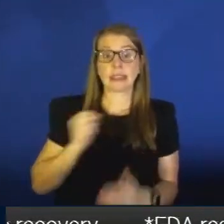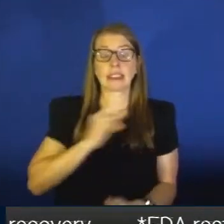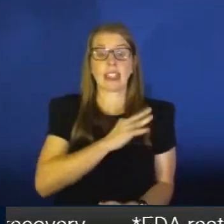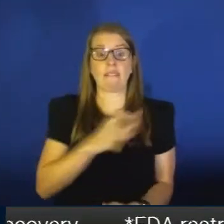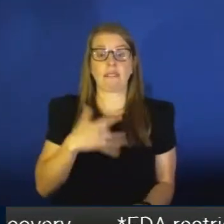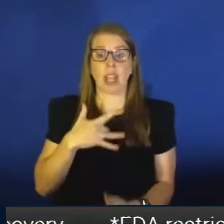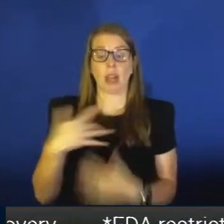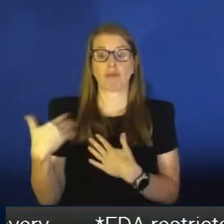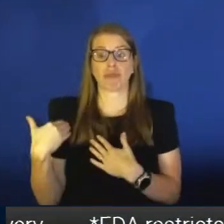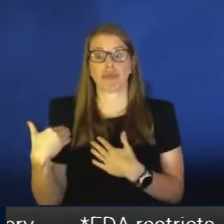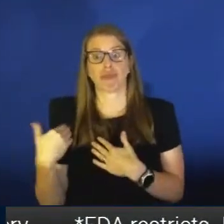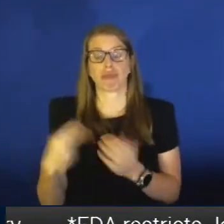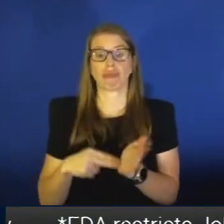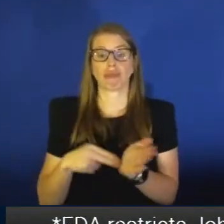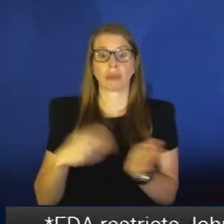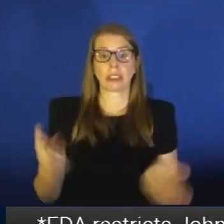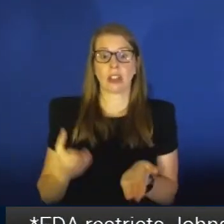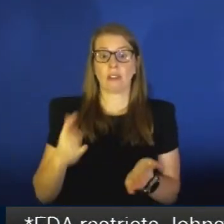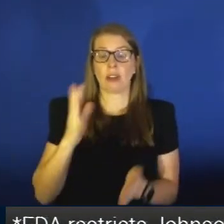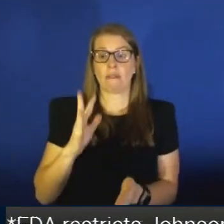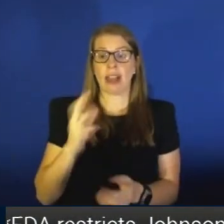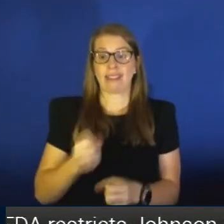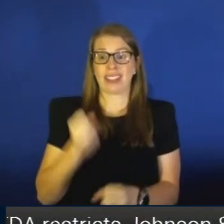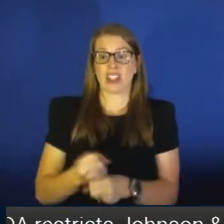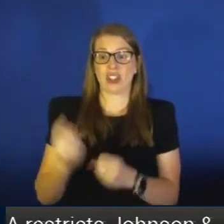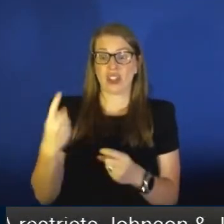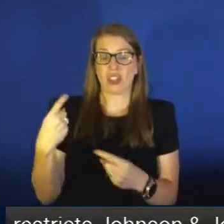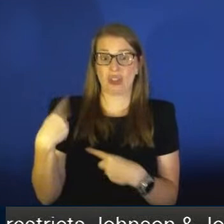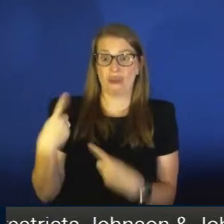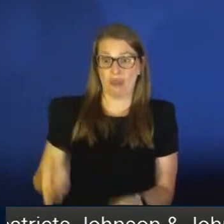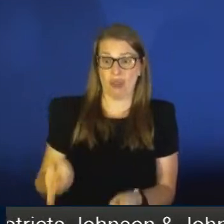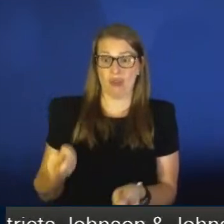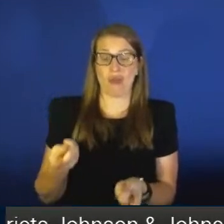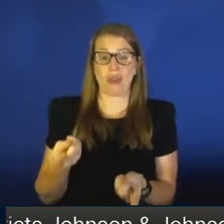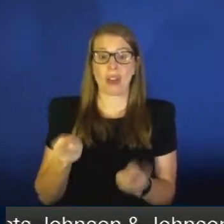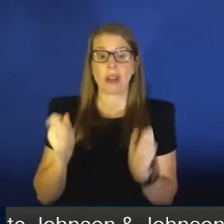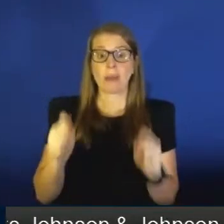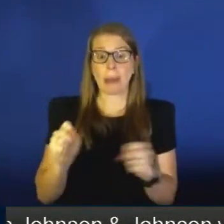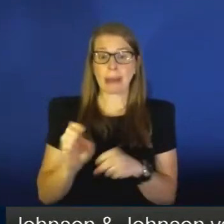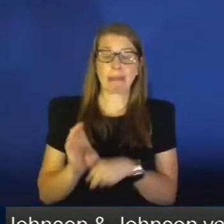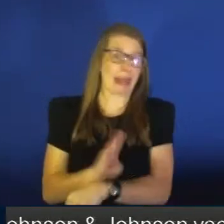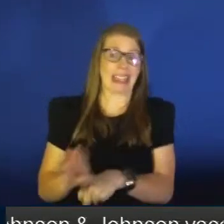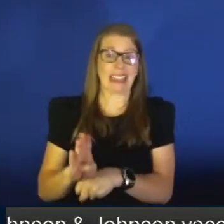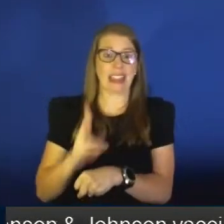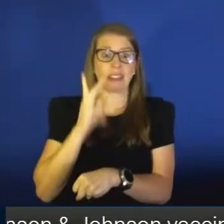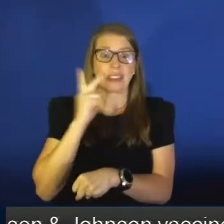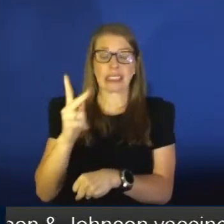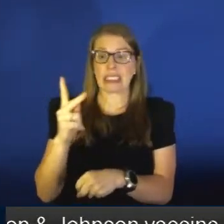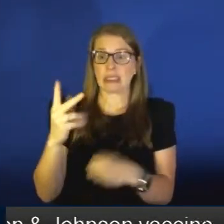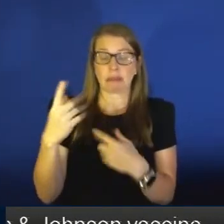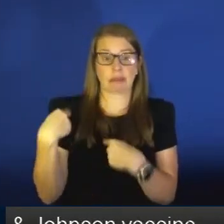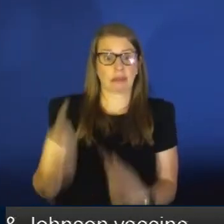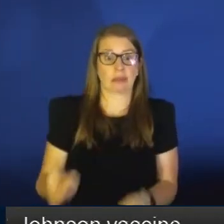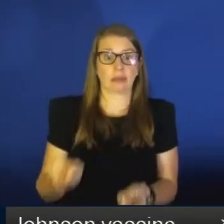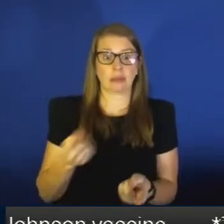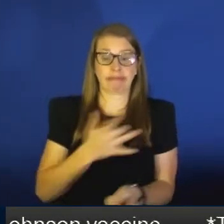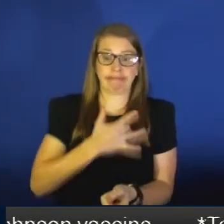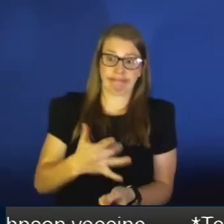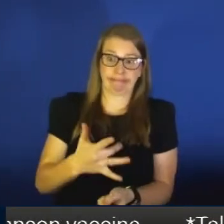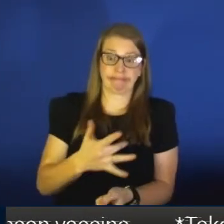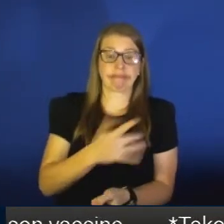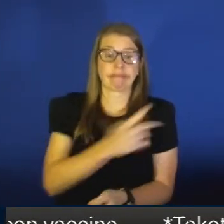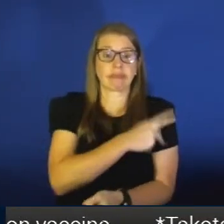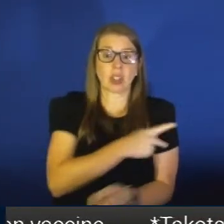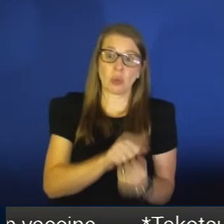I've been a nurse down here for 5 years, and we are probably the busiest that I've ever seen us. All of our typical patients, like patients with